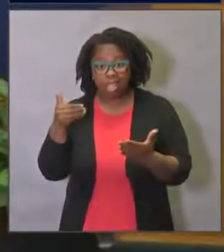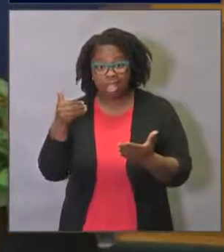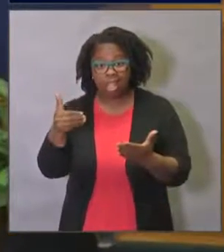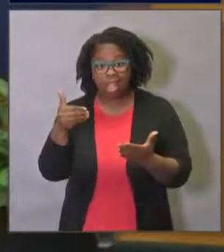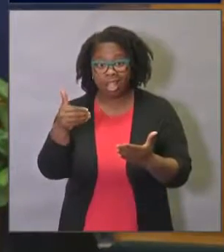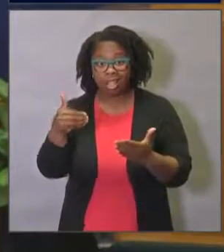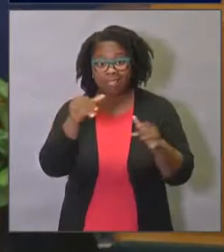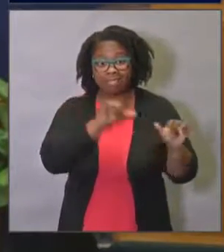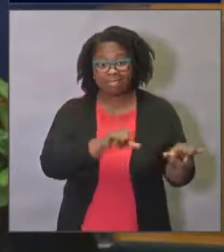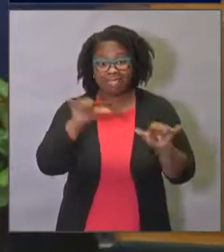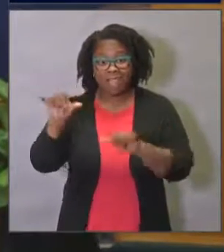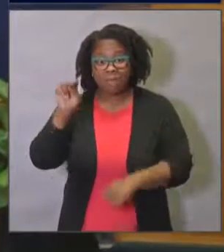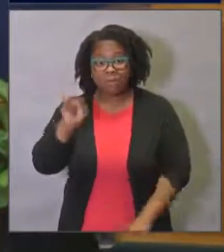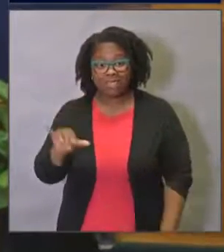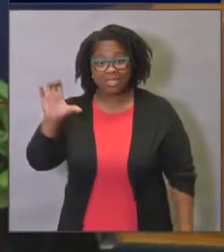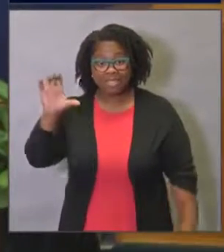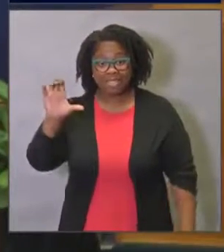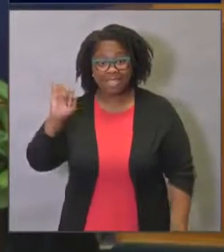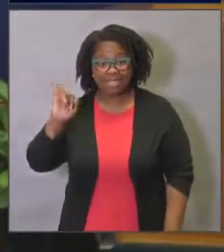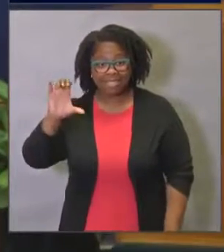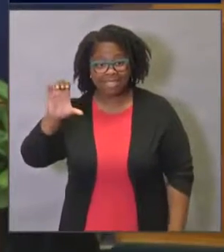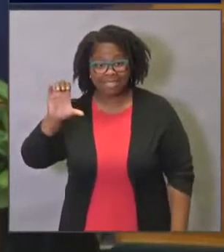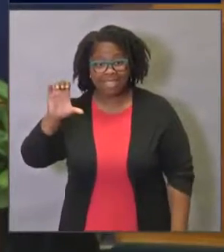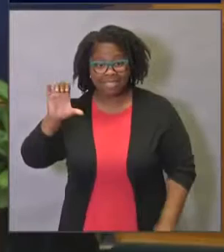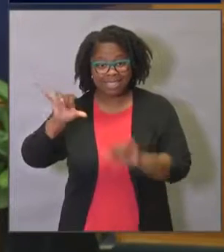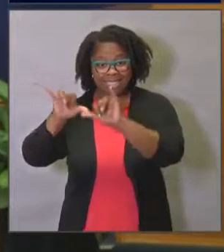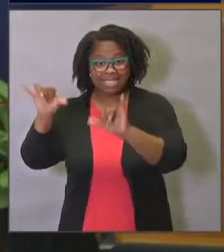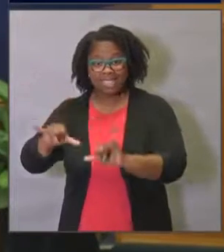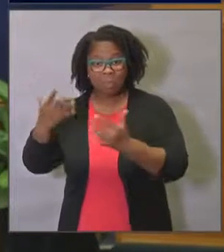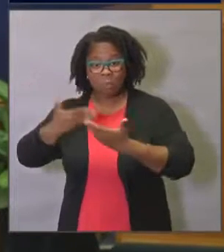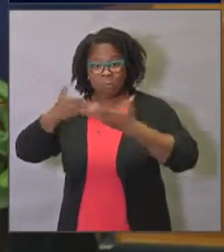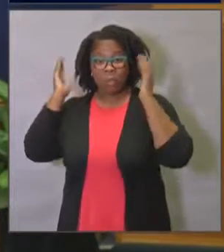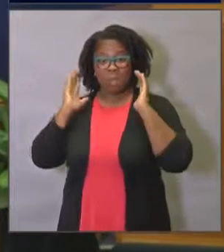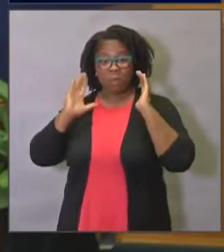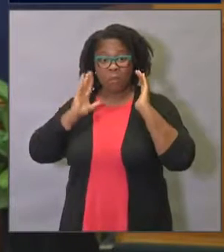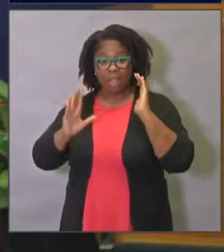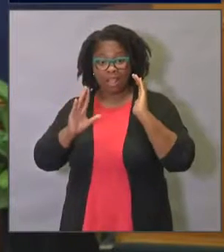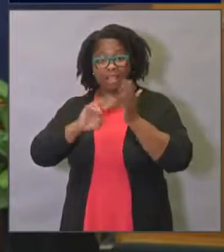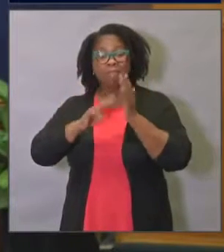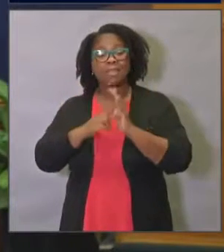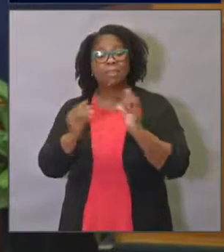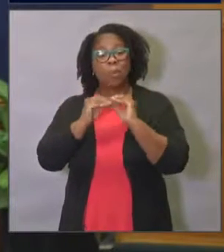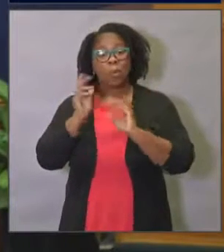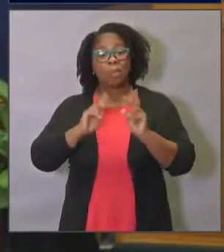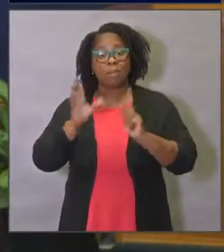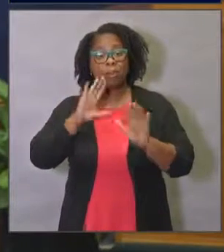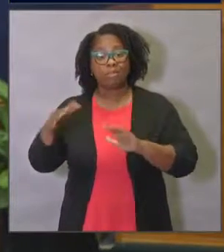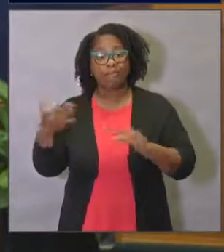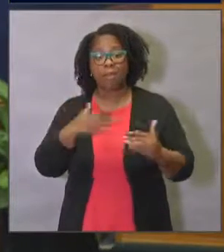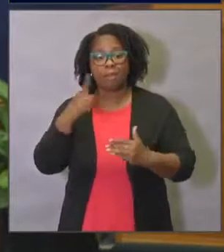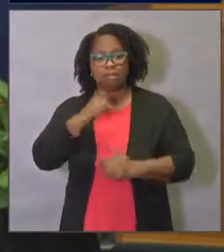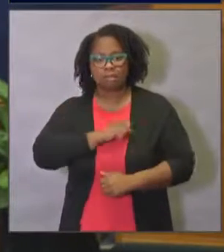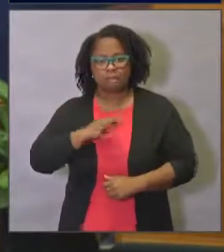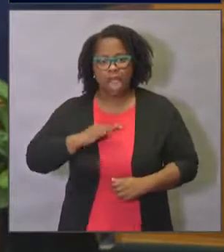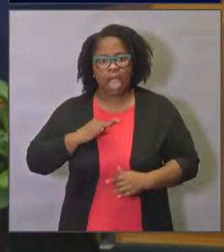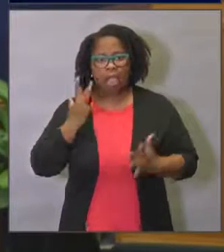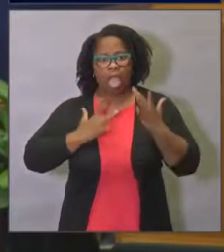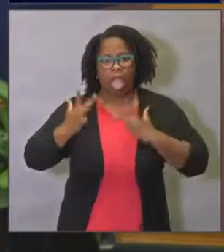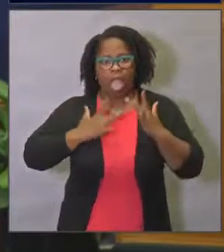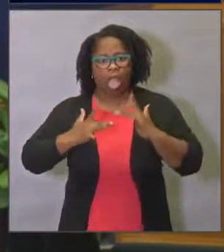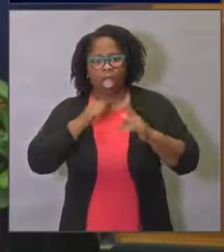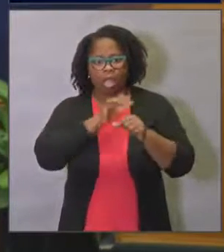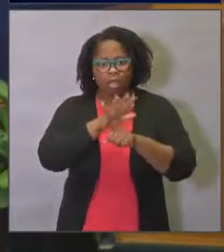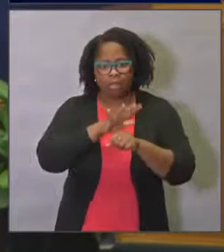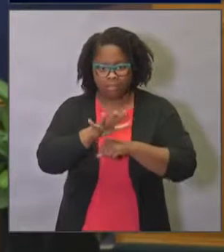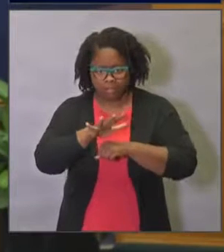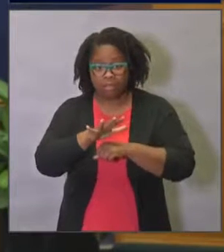a New York City-style overwhelming of our ICU system that will increase the chance of death because staff is stretched beyond reasonable limits?